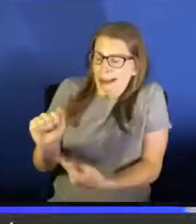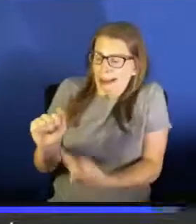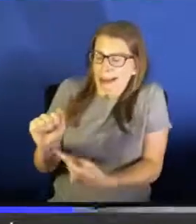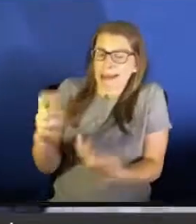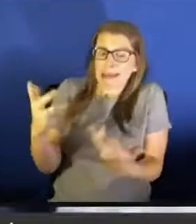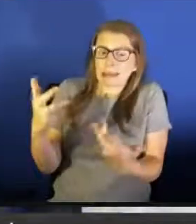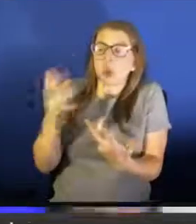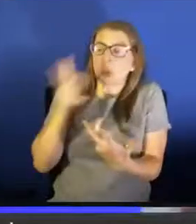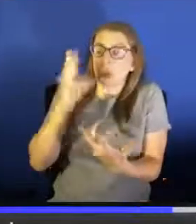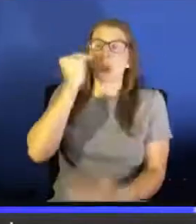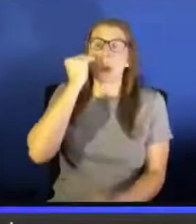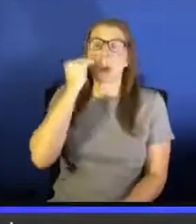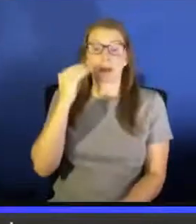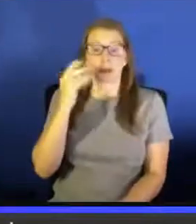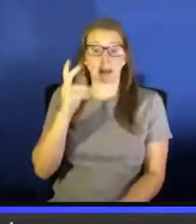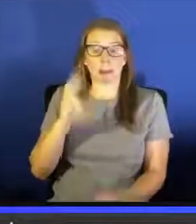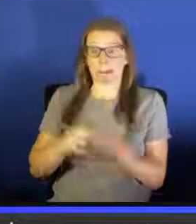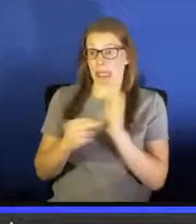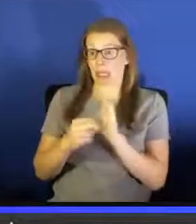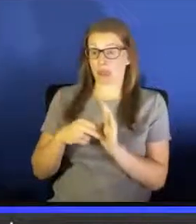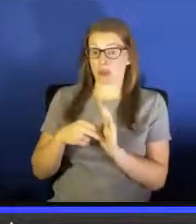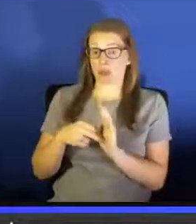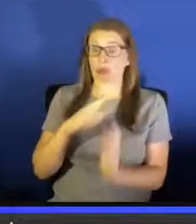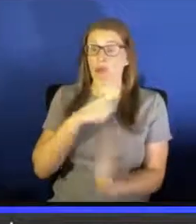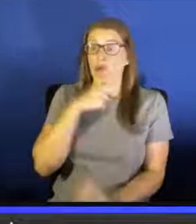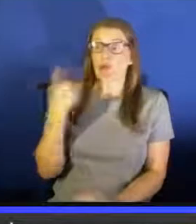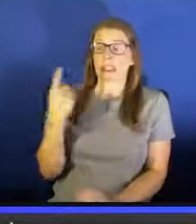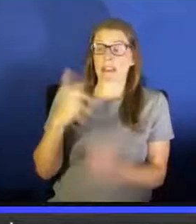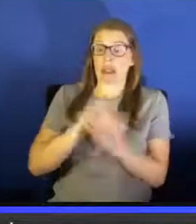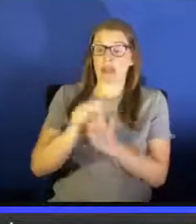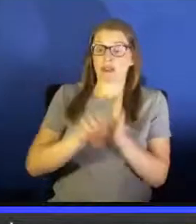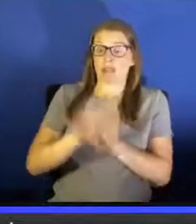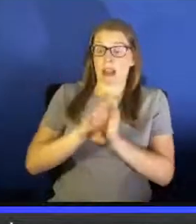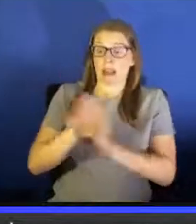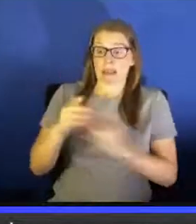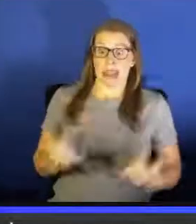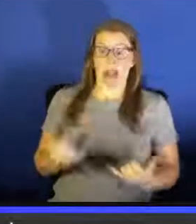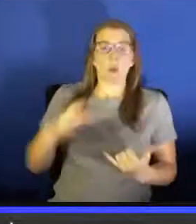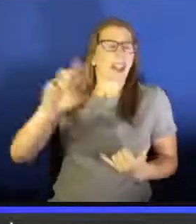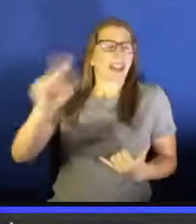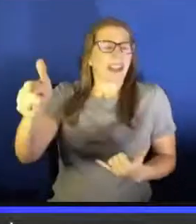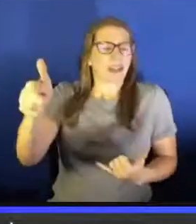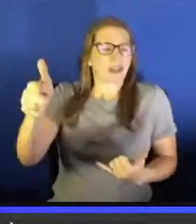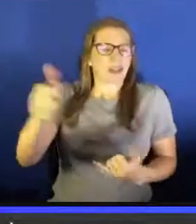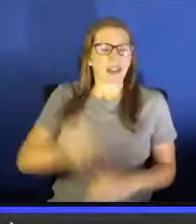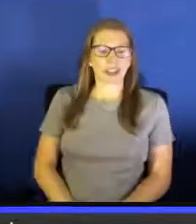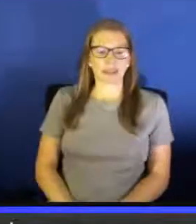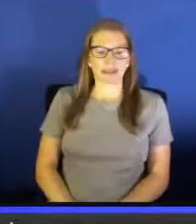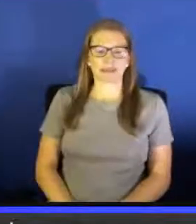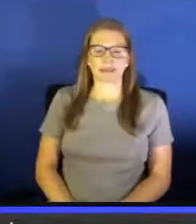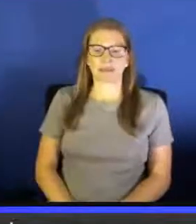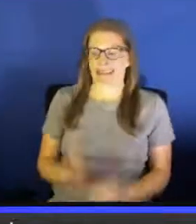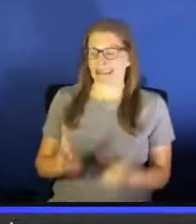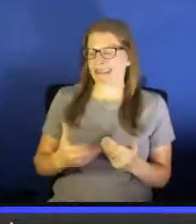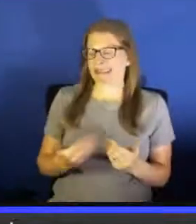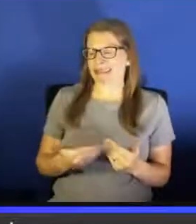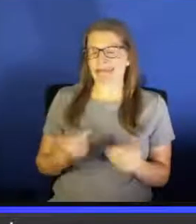risk of cancer later, or if you already had a high risk of cancer. It is a very easy test.